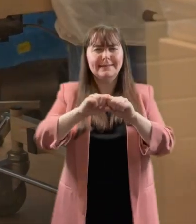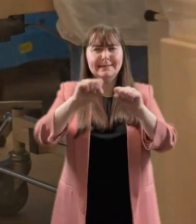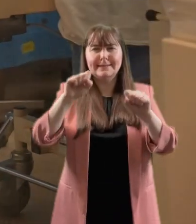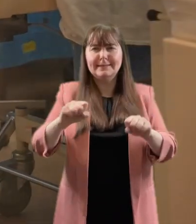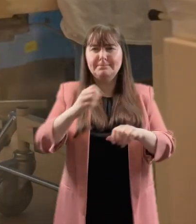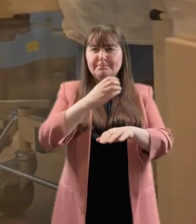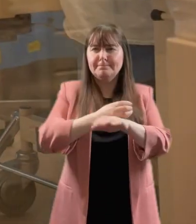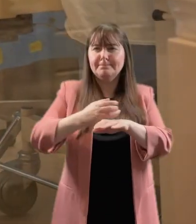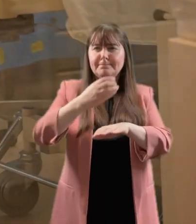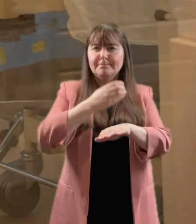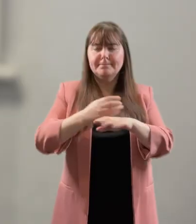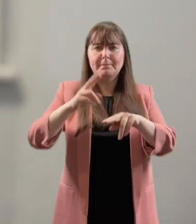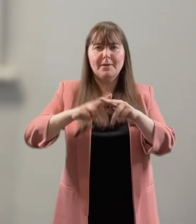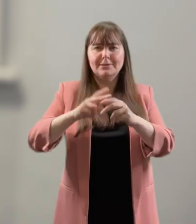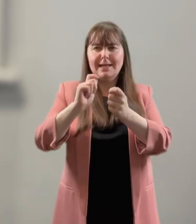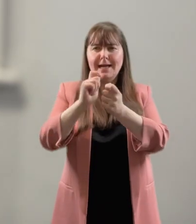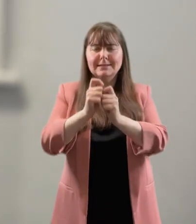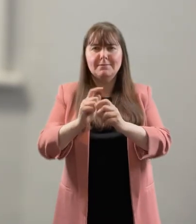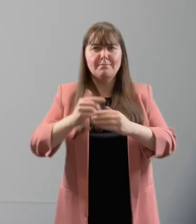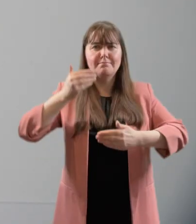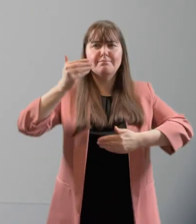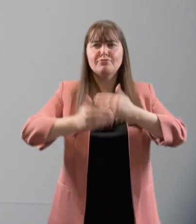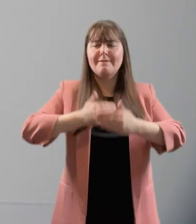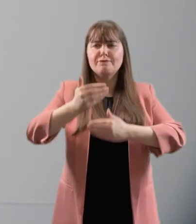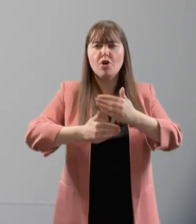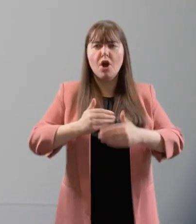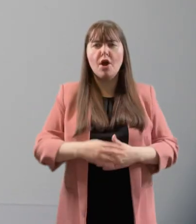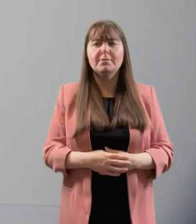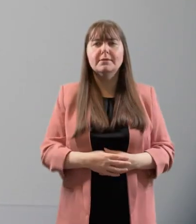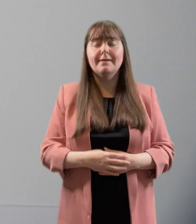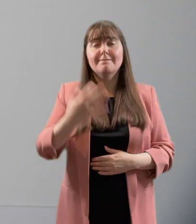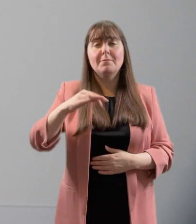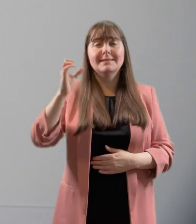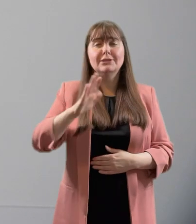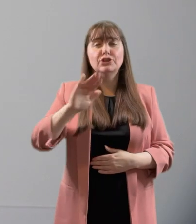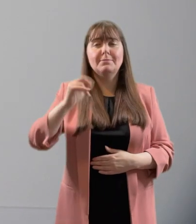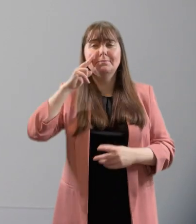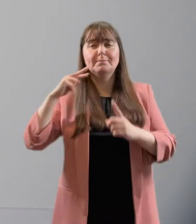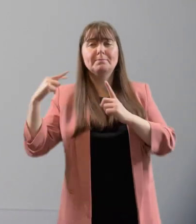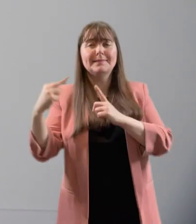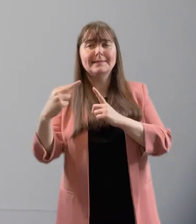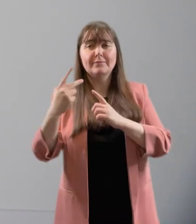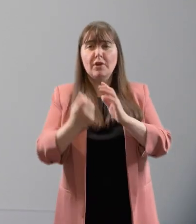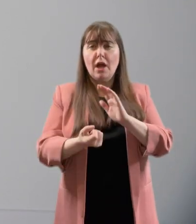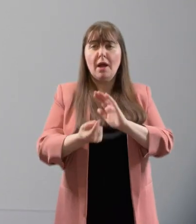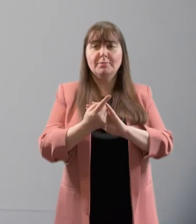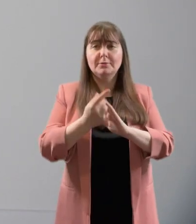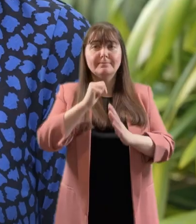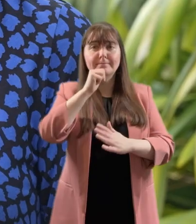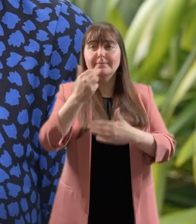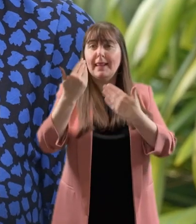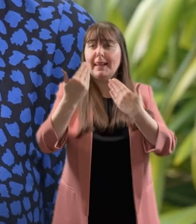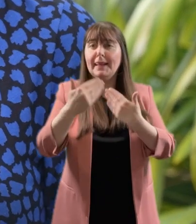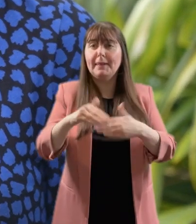training ensures that the system is continually refined for better adaptation and performance. From St. James's perspective,